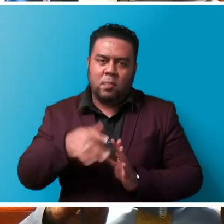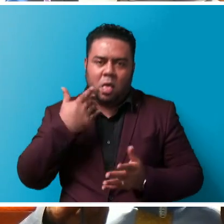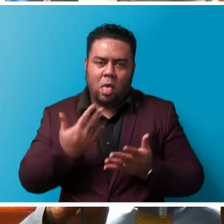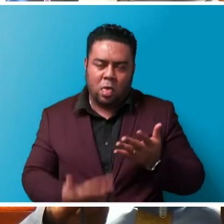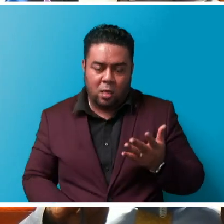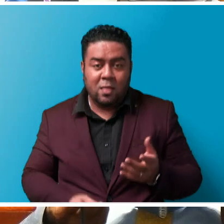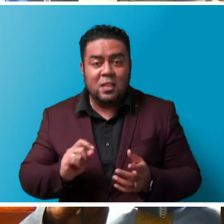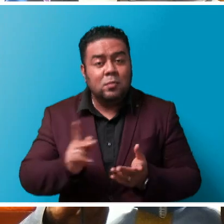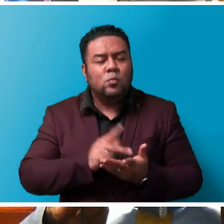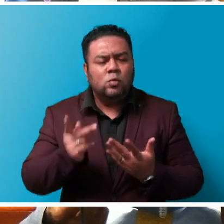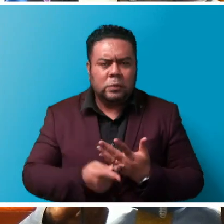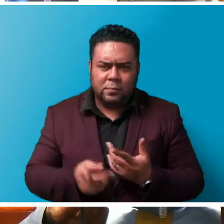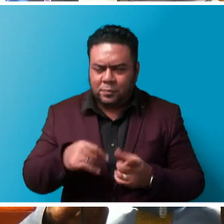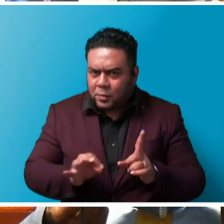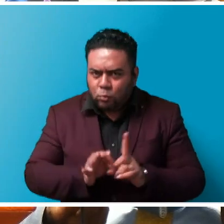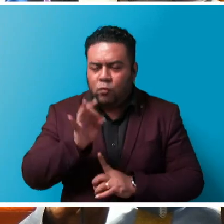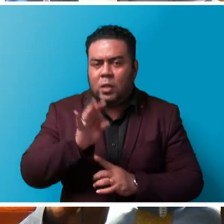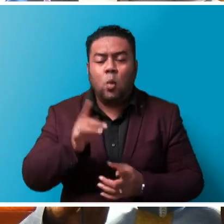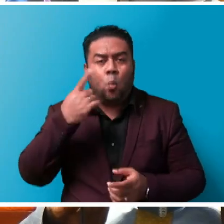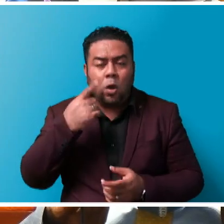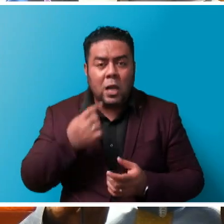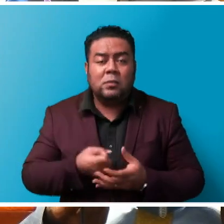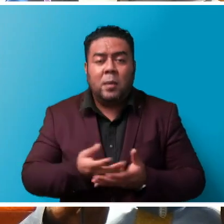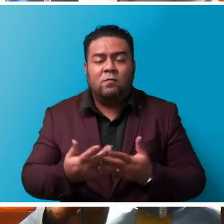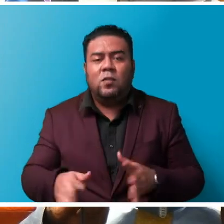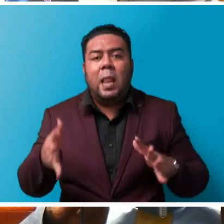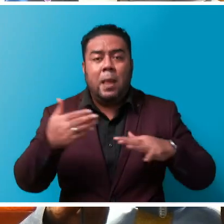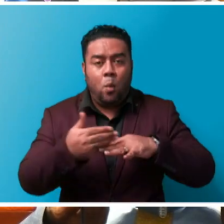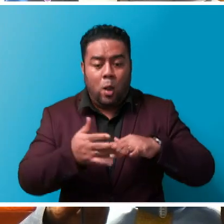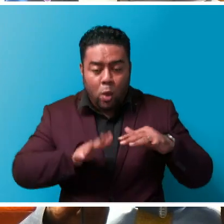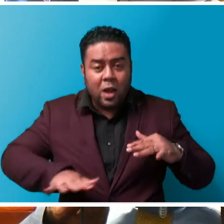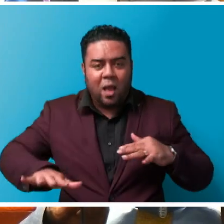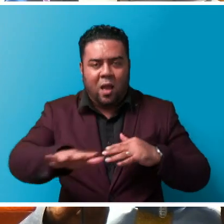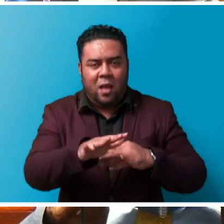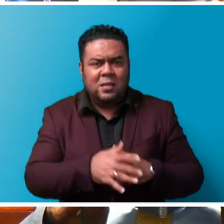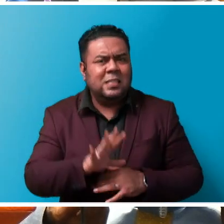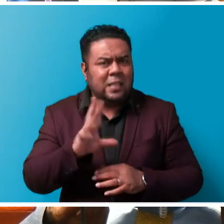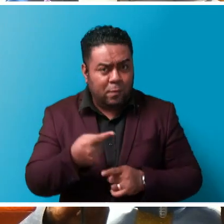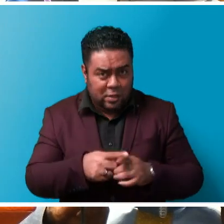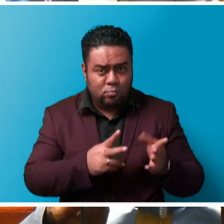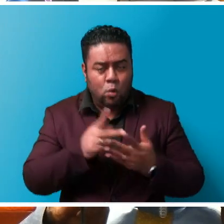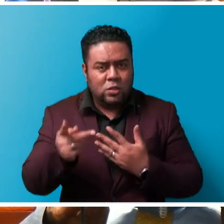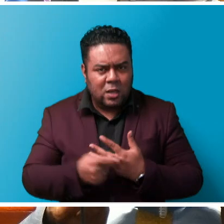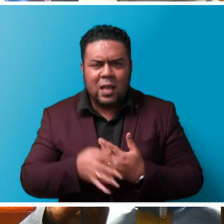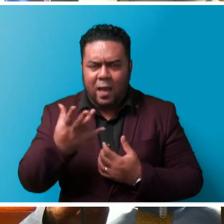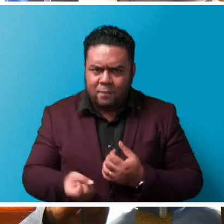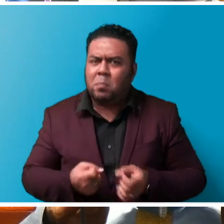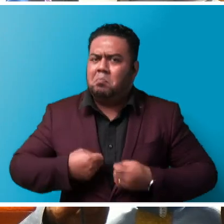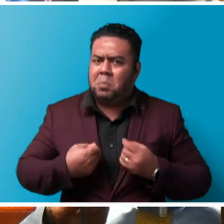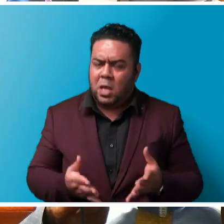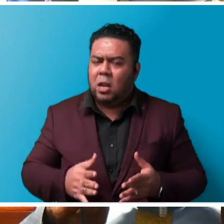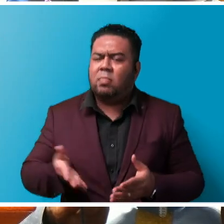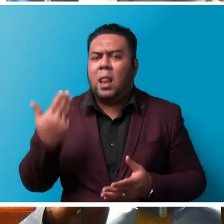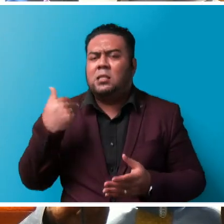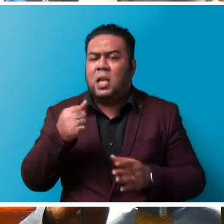project marks a significant improvement in water supply for the Nambuwalu area. Of course, some of these projects have begun in the last